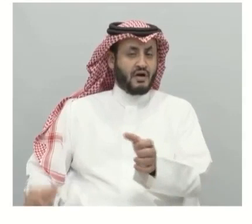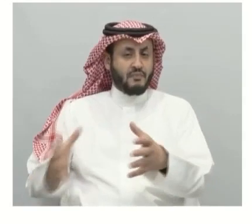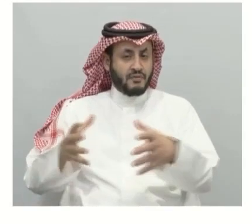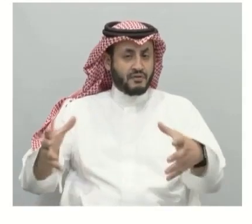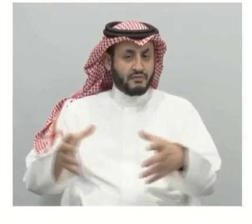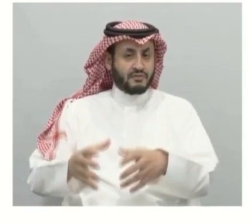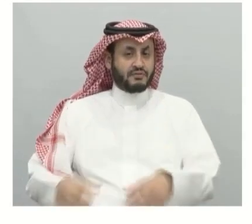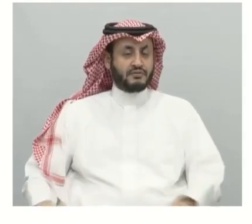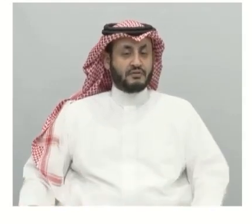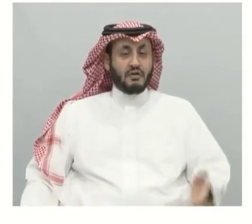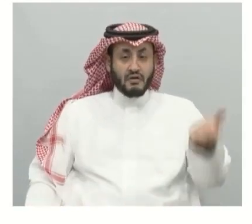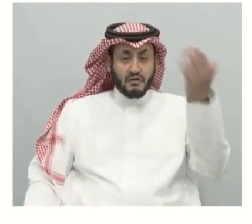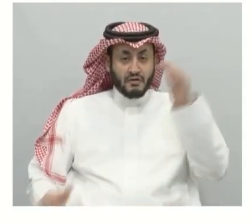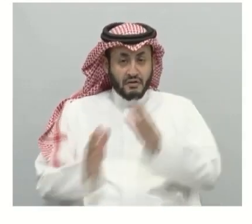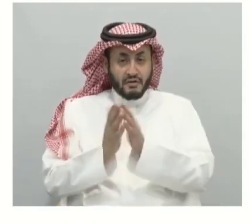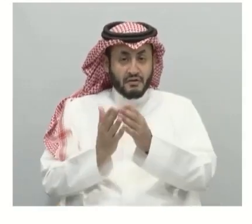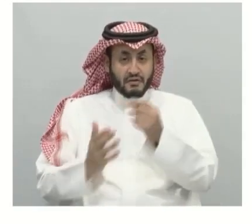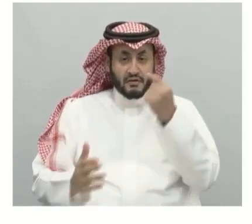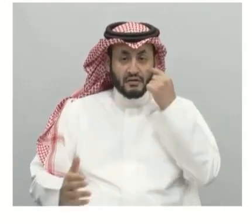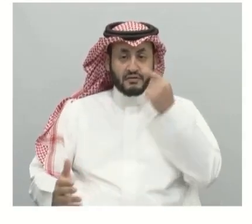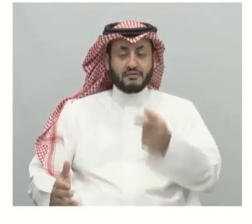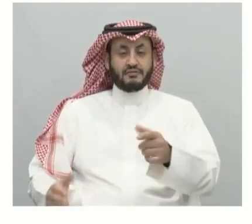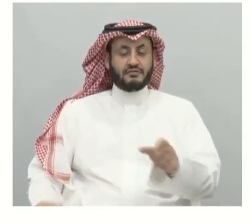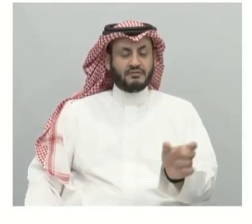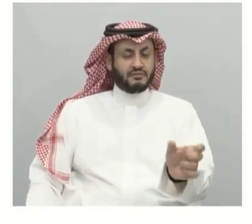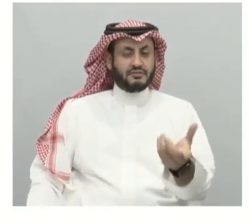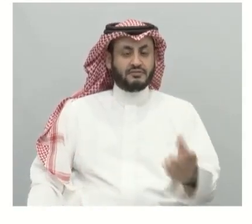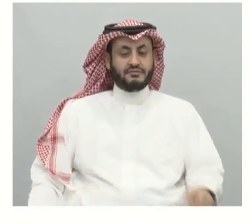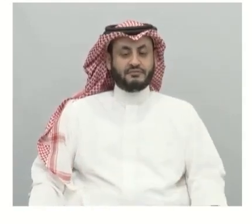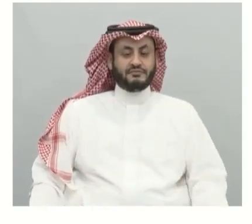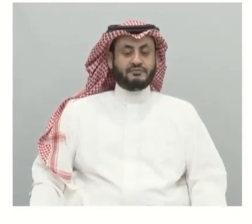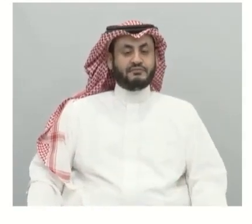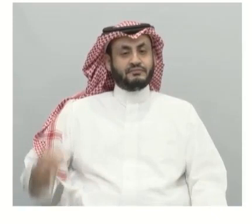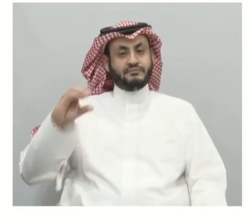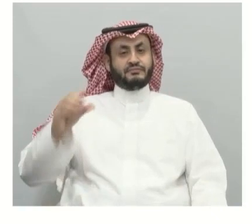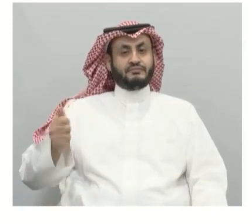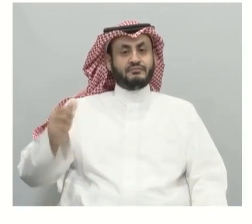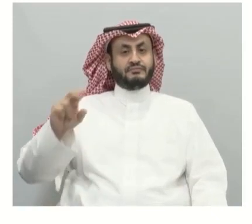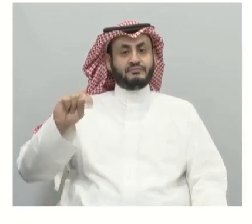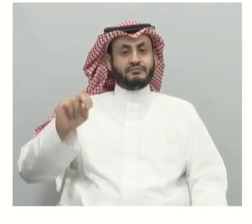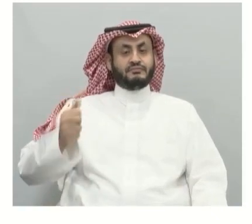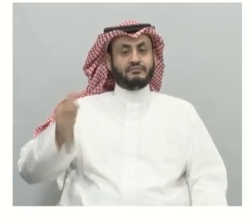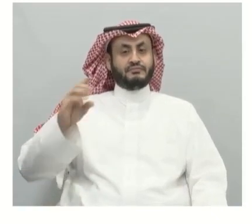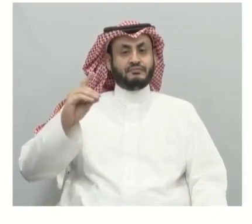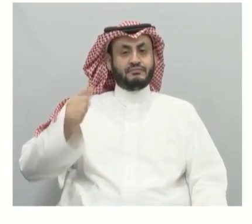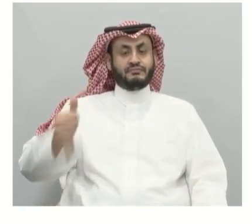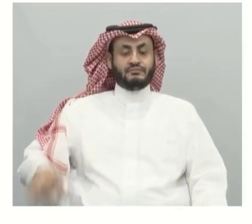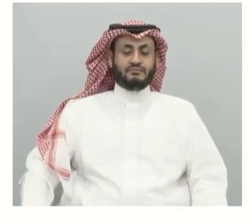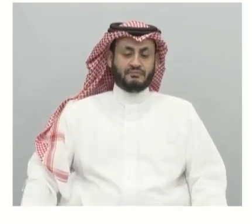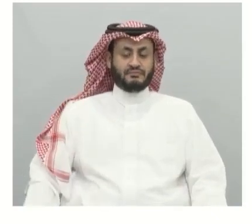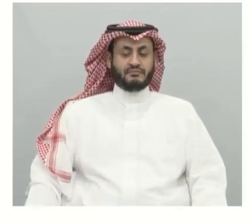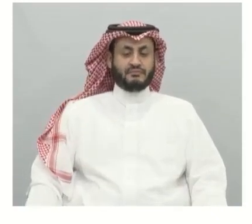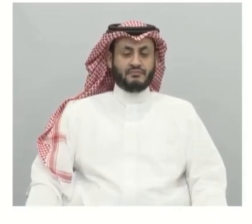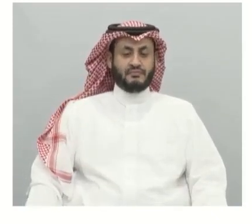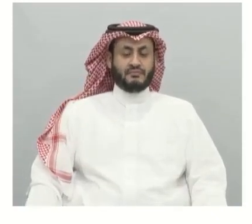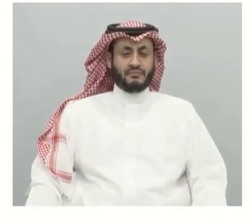It's fine to go back and open your book. Try to find it out. Good job, Canada. Okay, so take a moment, make sure you